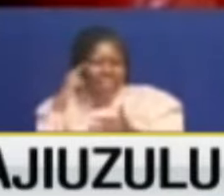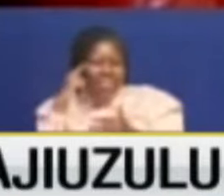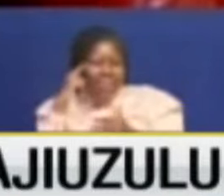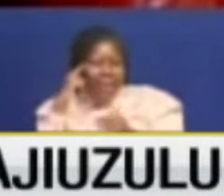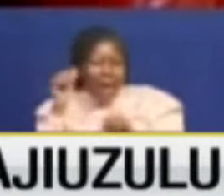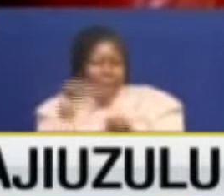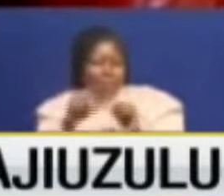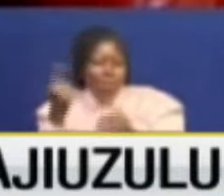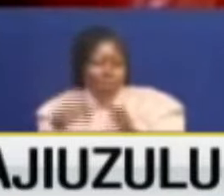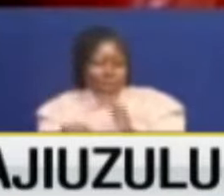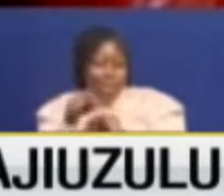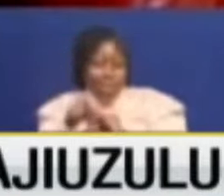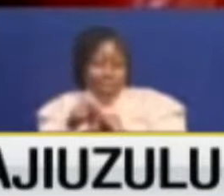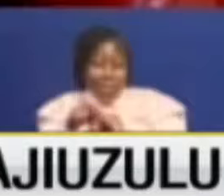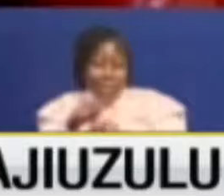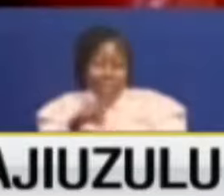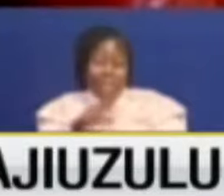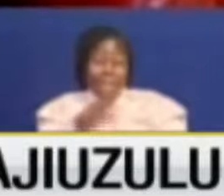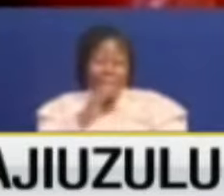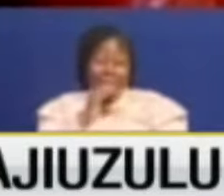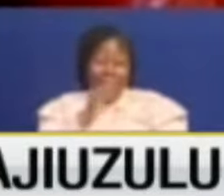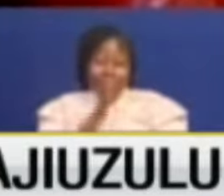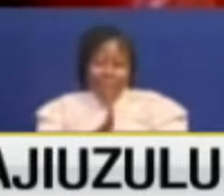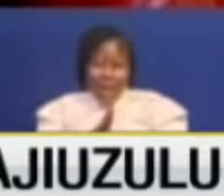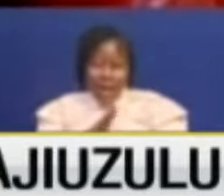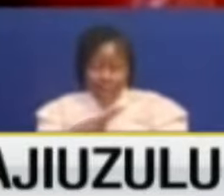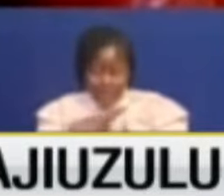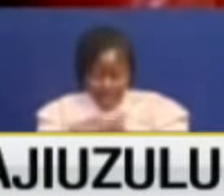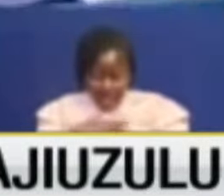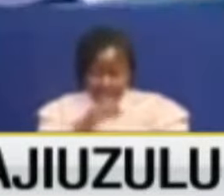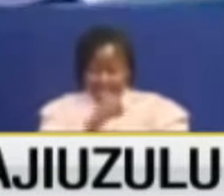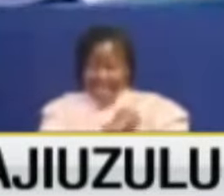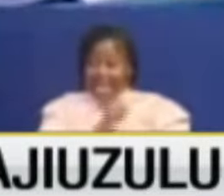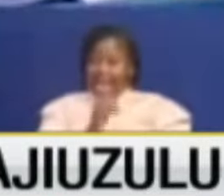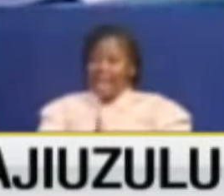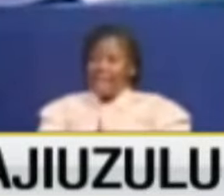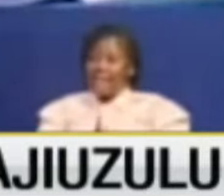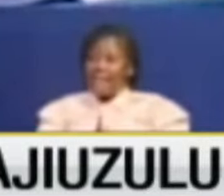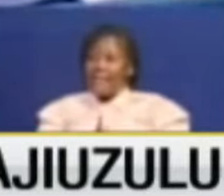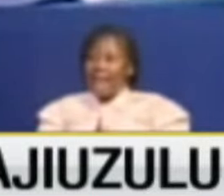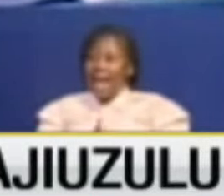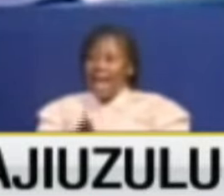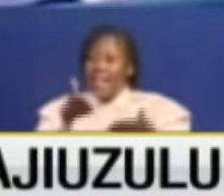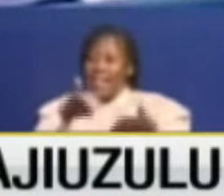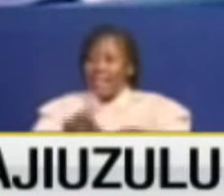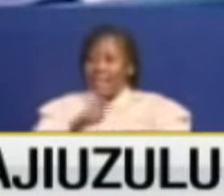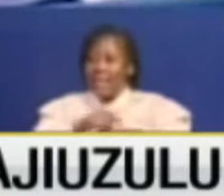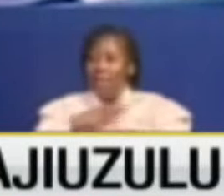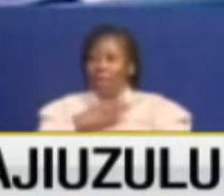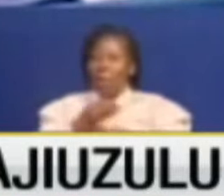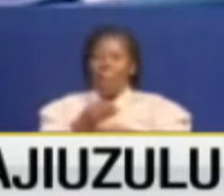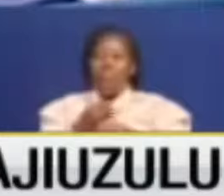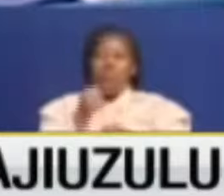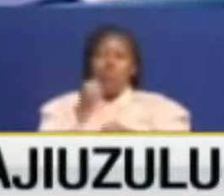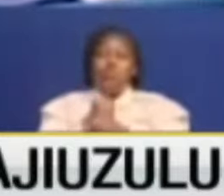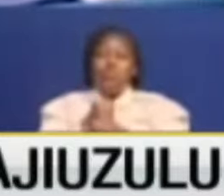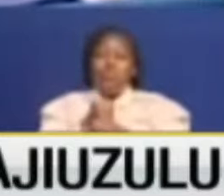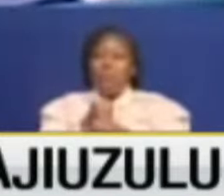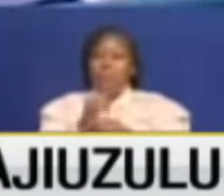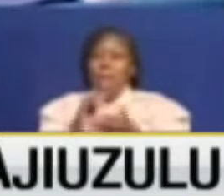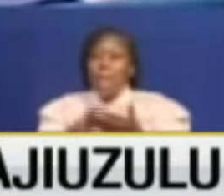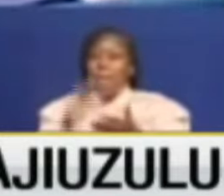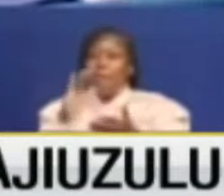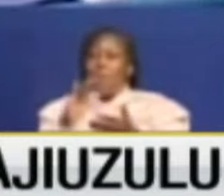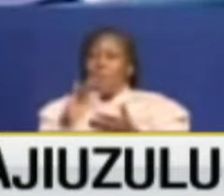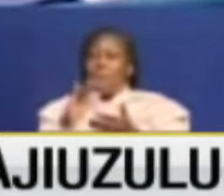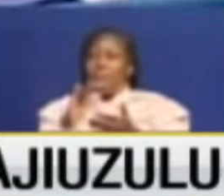them. Mr. Speaker, distinguished senators, at this juncture, I can do no better than to